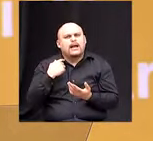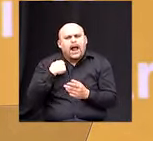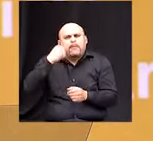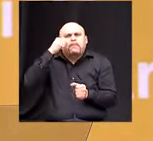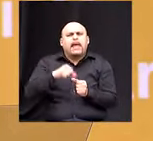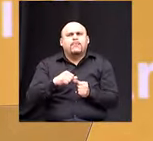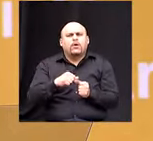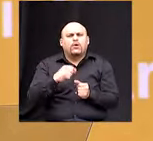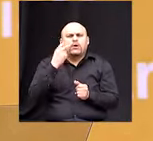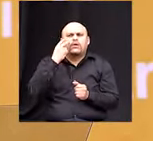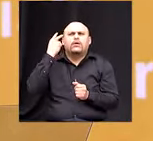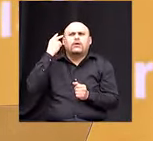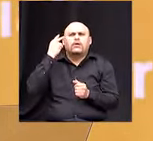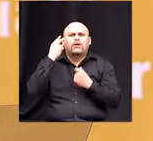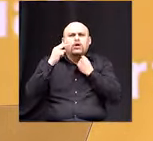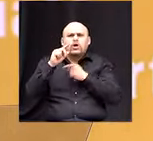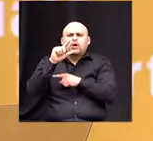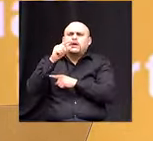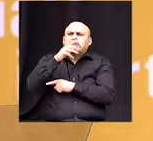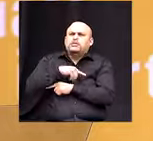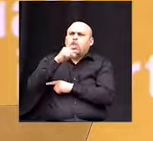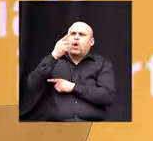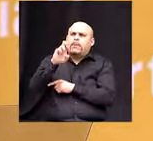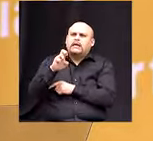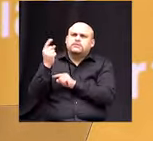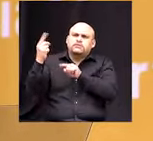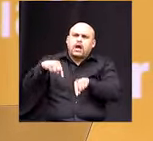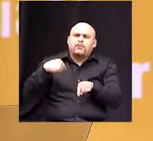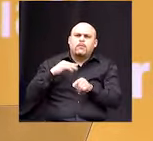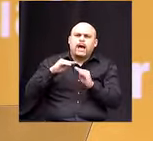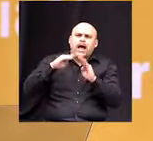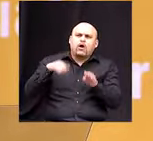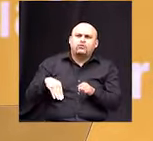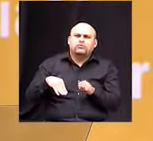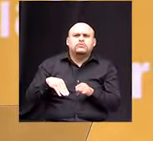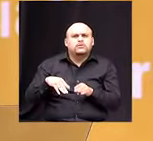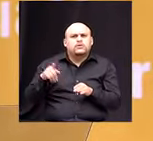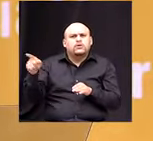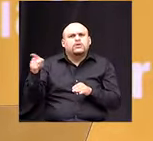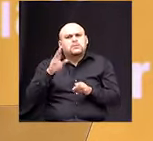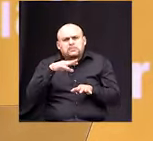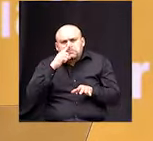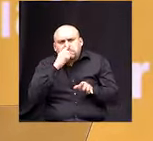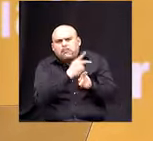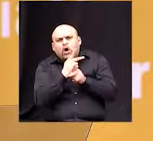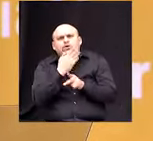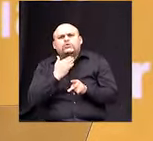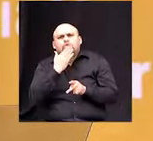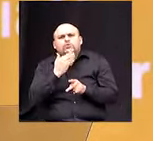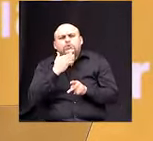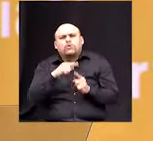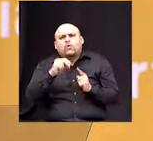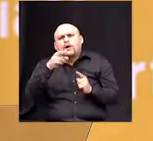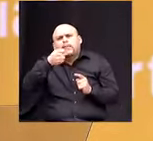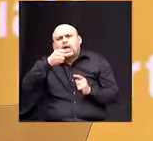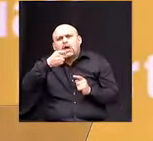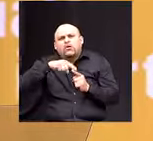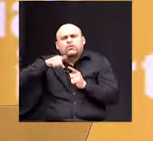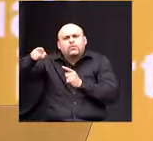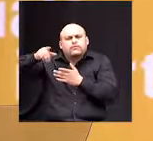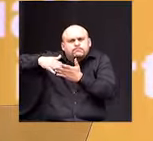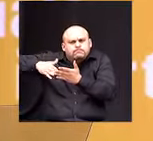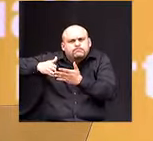remembered Mrs. Lopez used to come to our house and borrow sugar or milk to make a cake